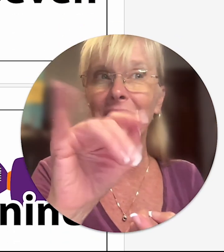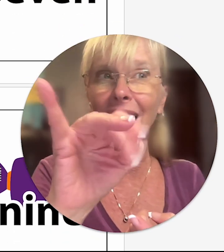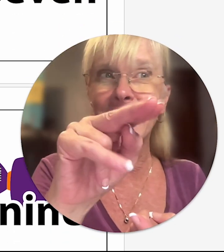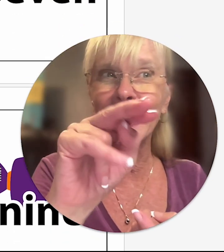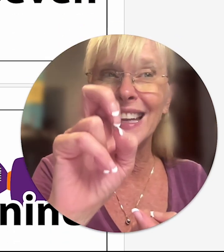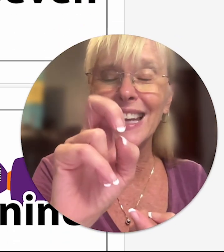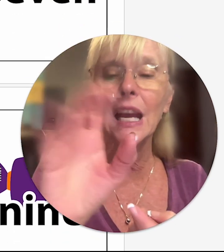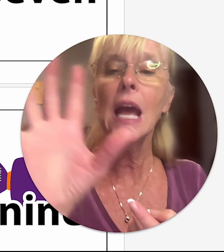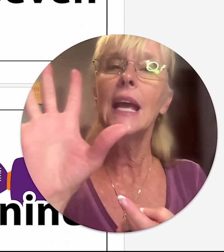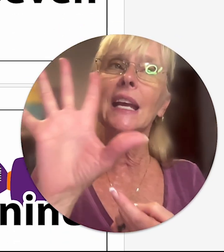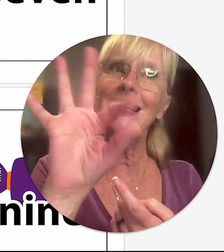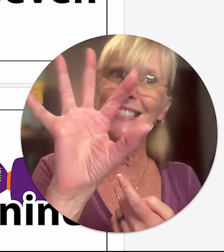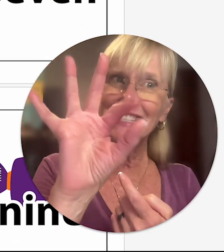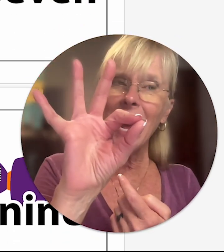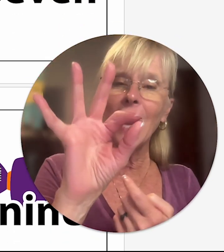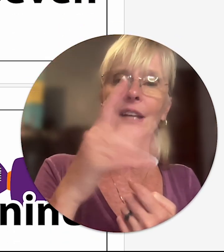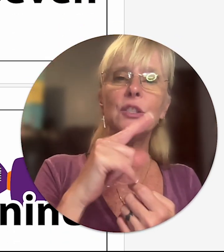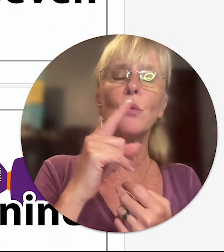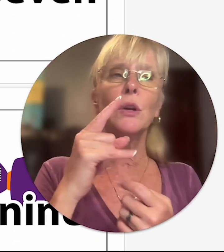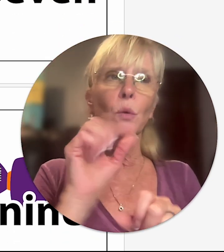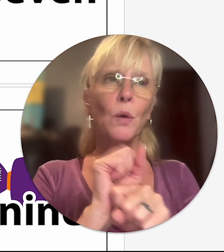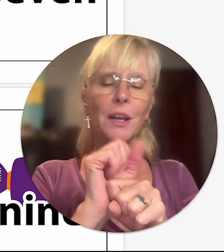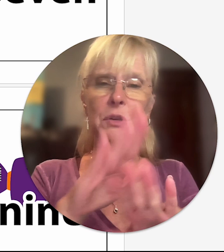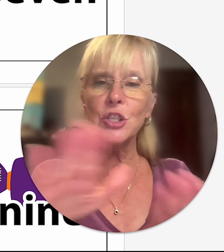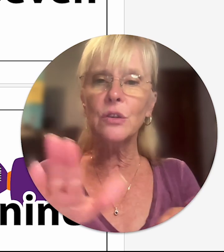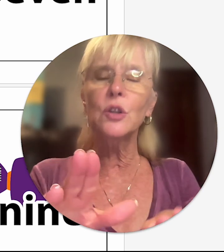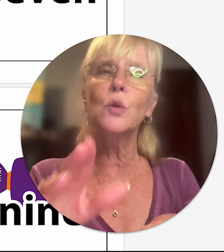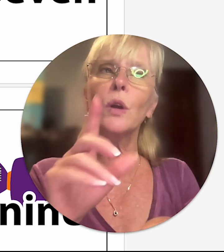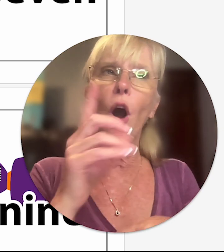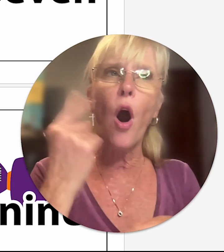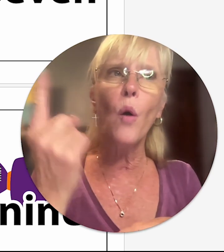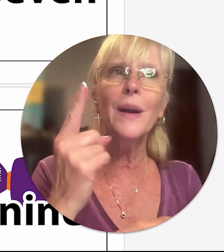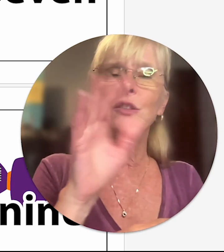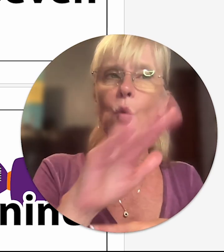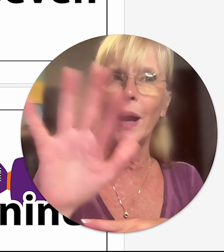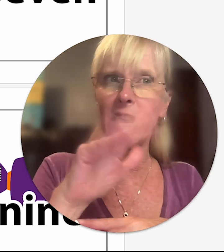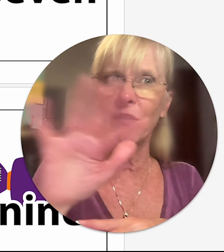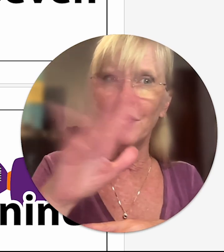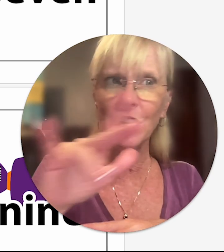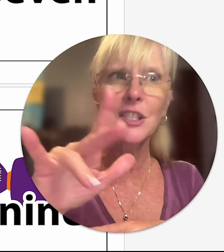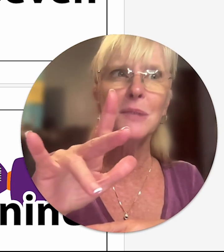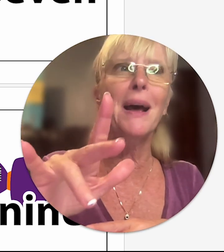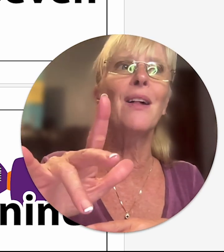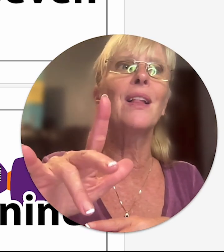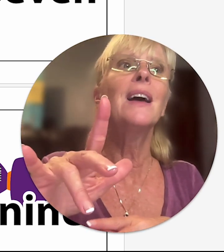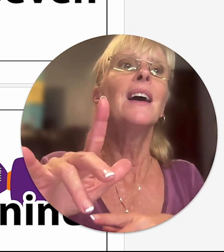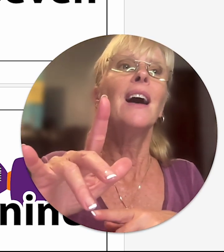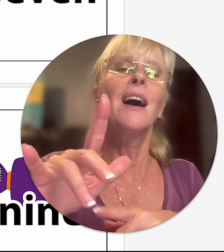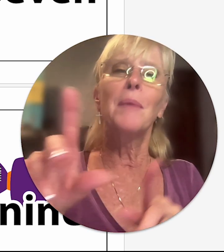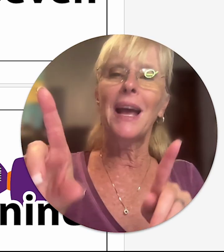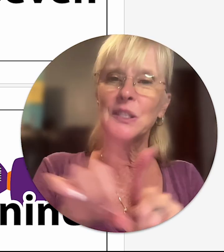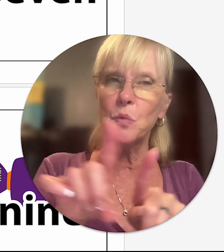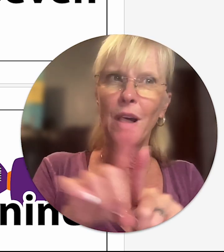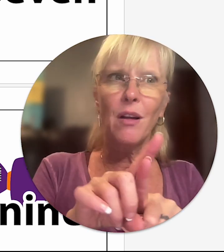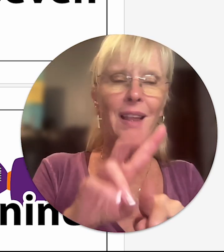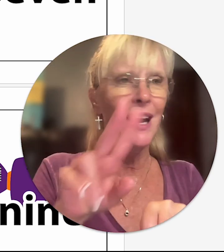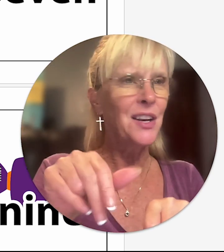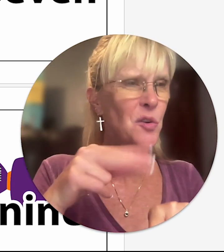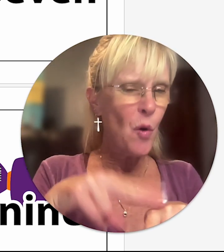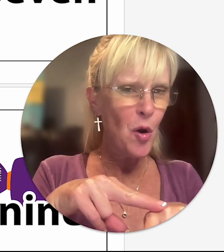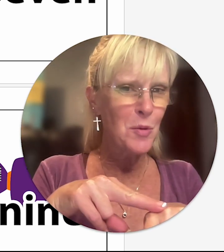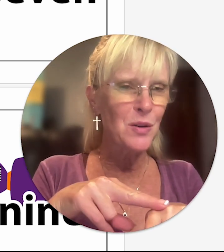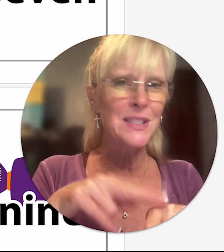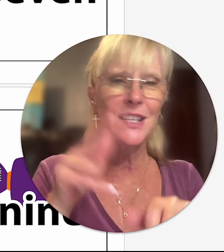for N-I-N-E? It is 9. So when you're working with children, you want to always go ahead and finger spell as well,